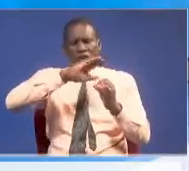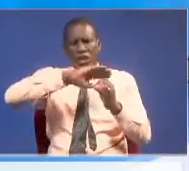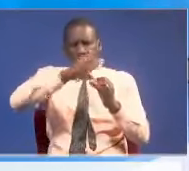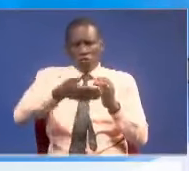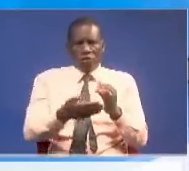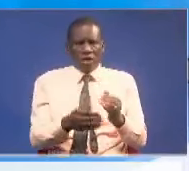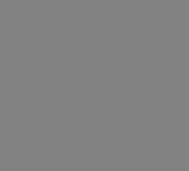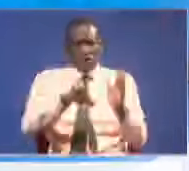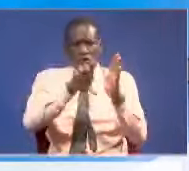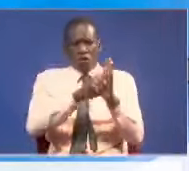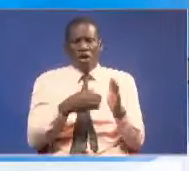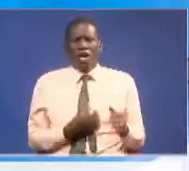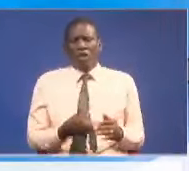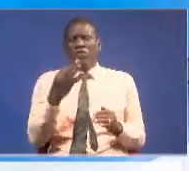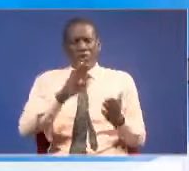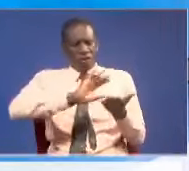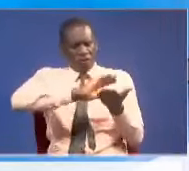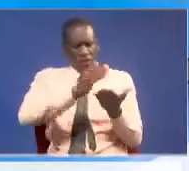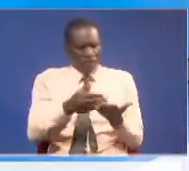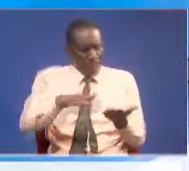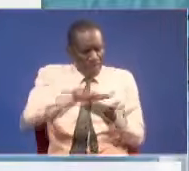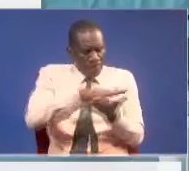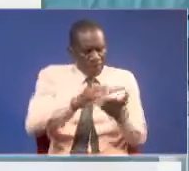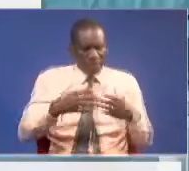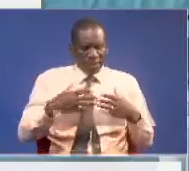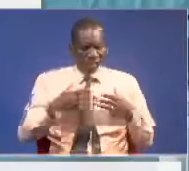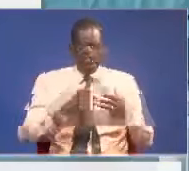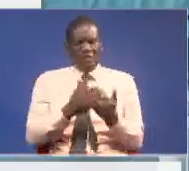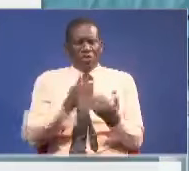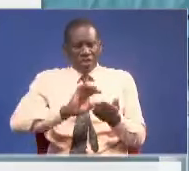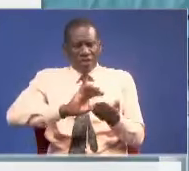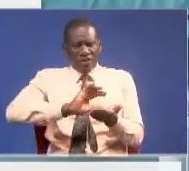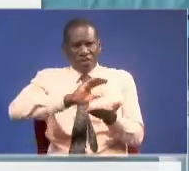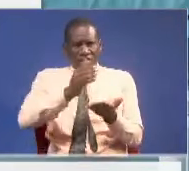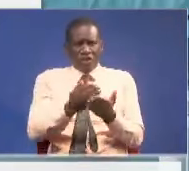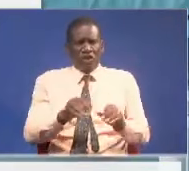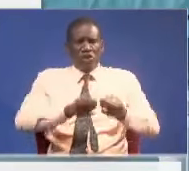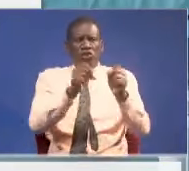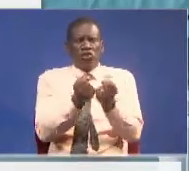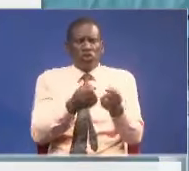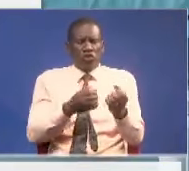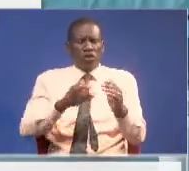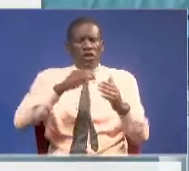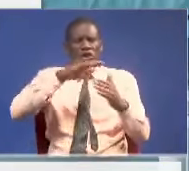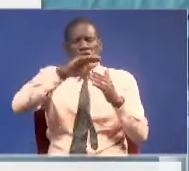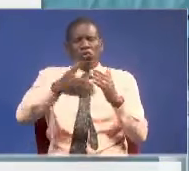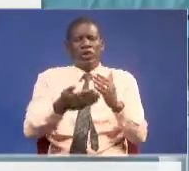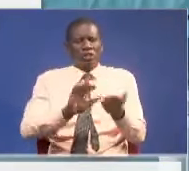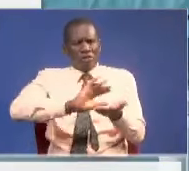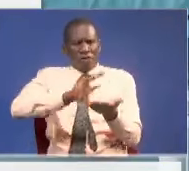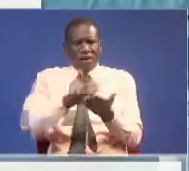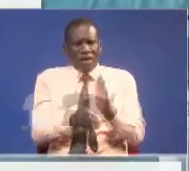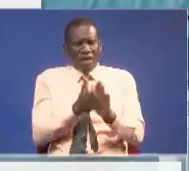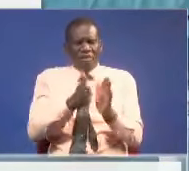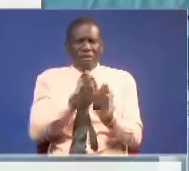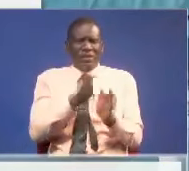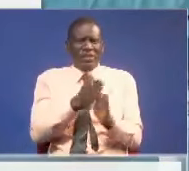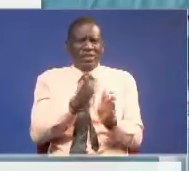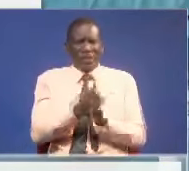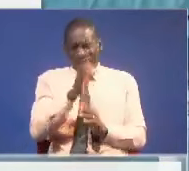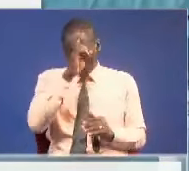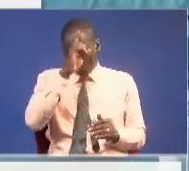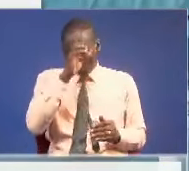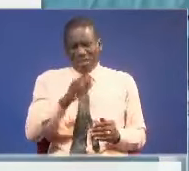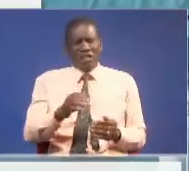critical funds. That is the Primary Healthcare Fund, the Social Insurance Fund, the Emergency Chronic and